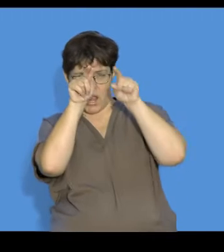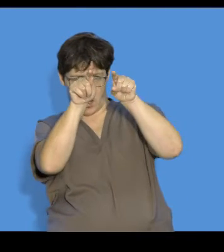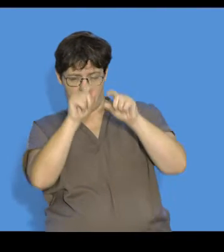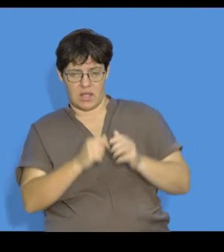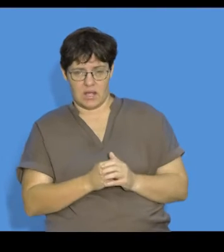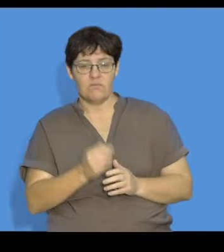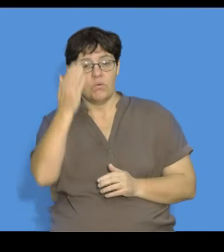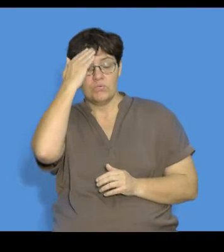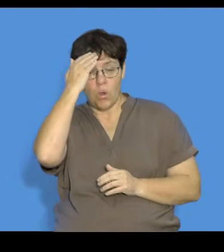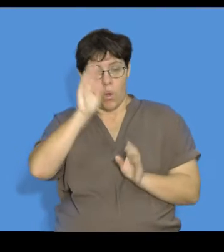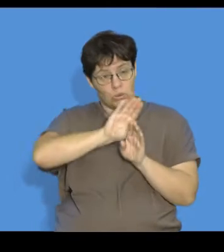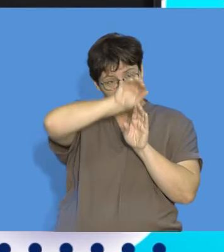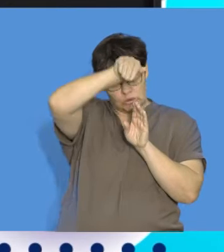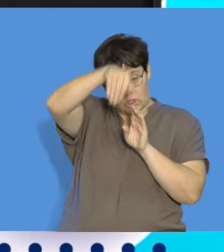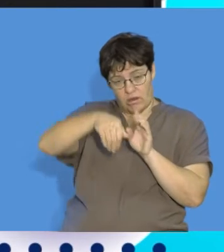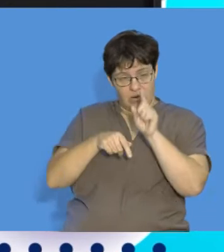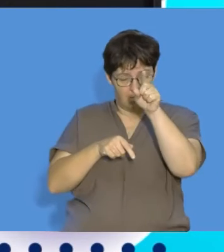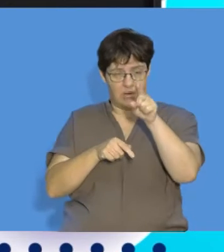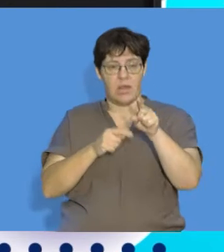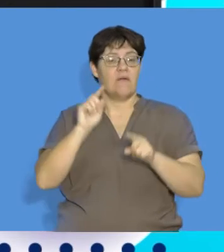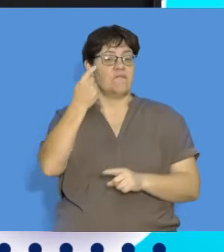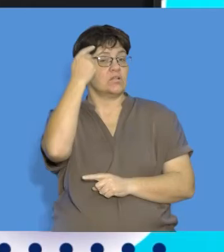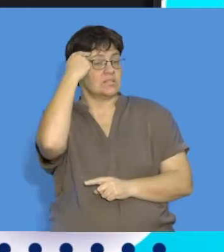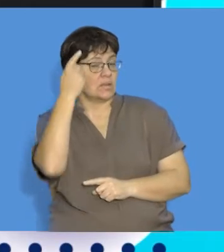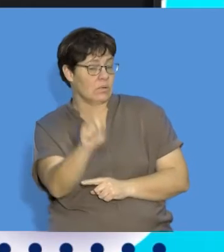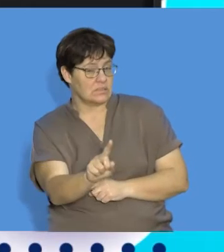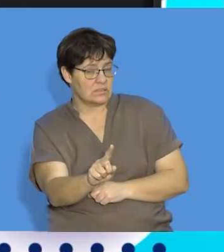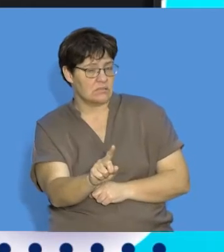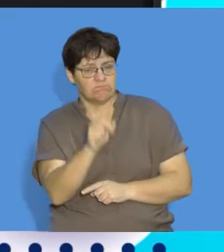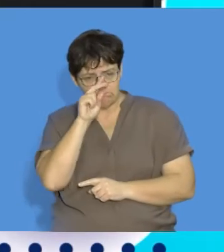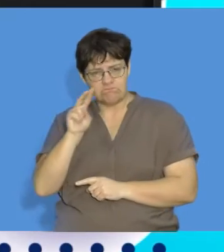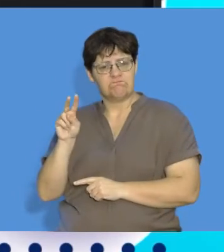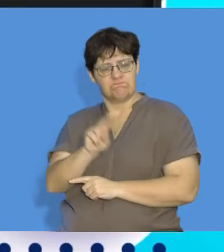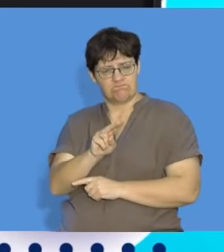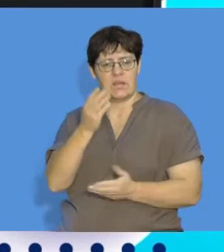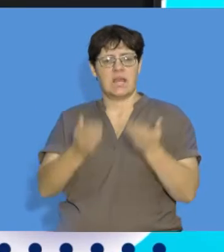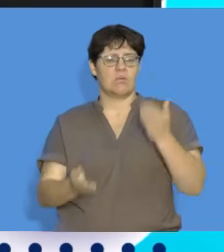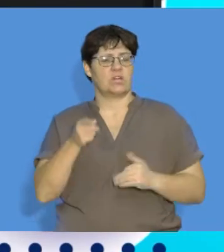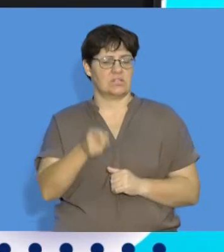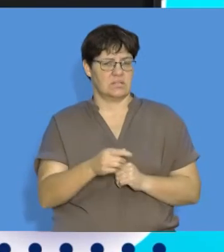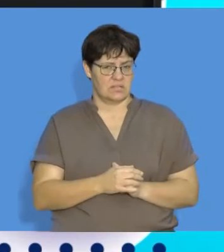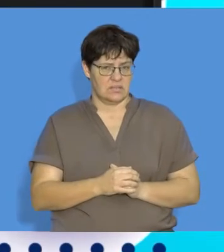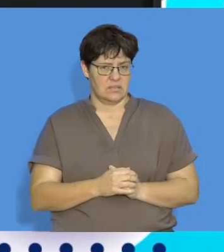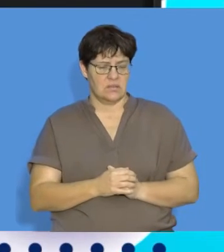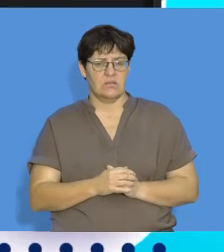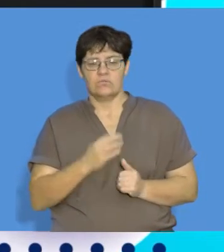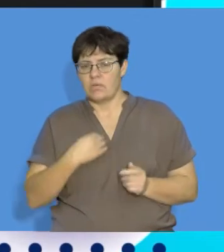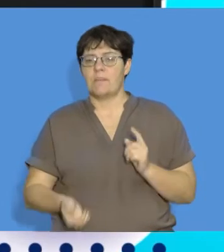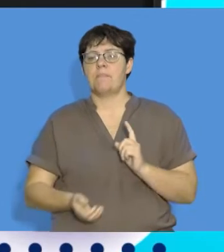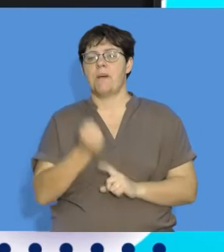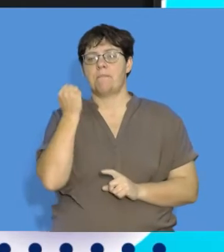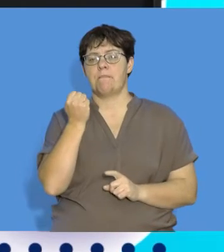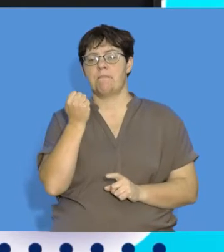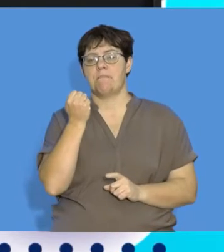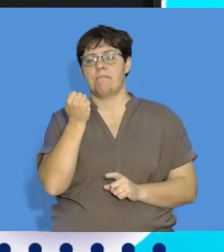know what your turning point is, your very first thought will be to look at this particular equation in order to maybe find